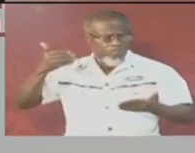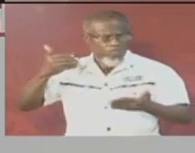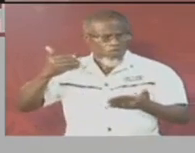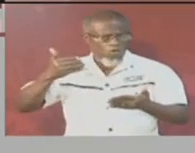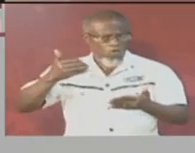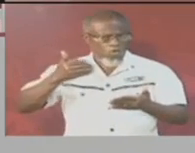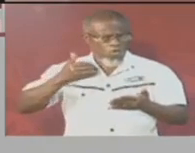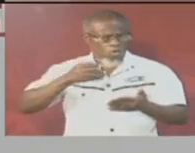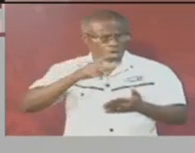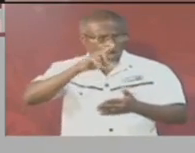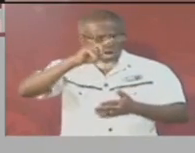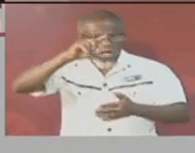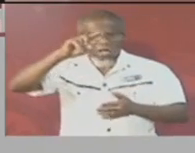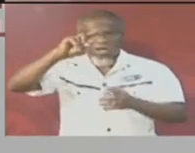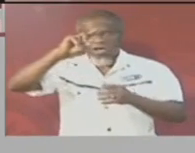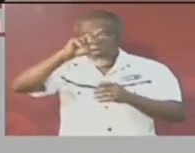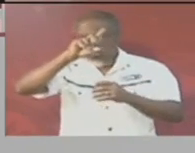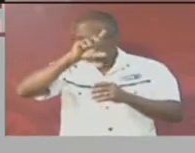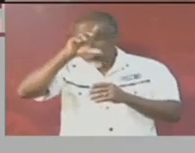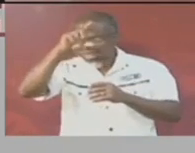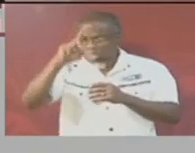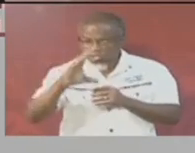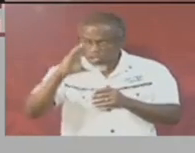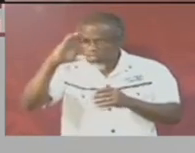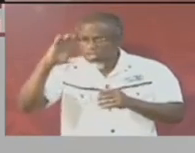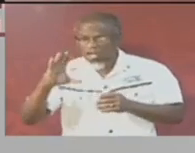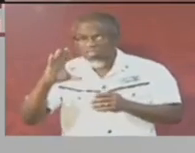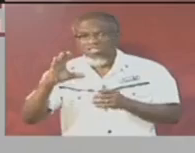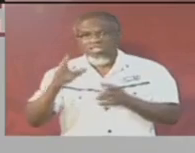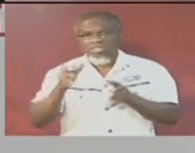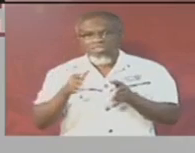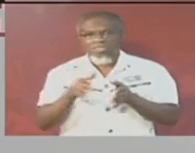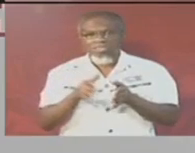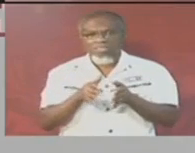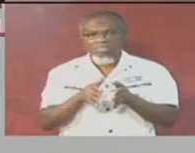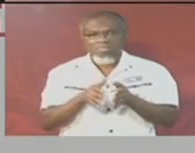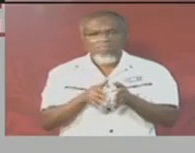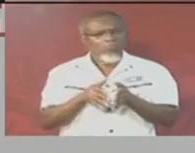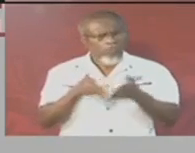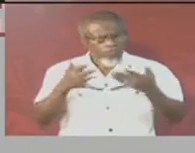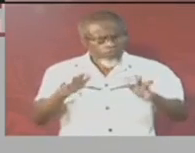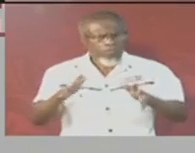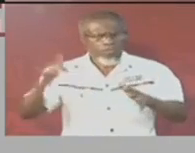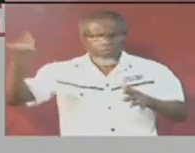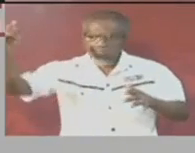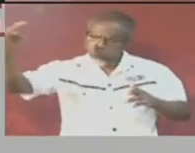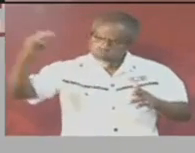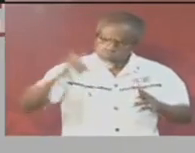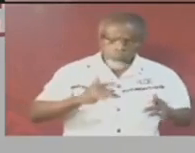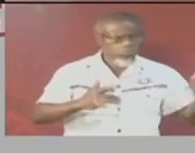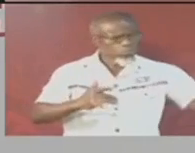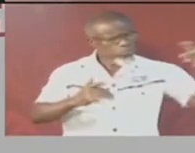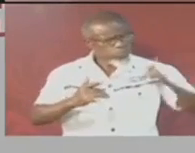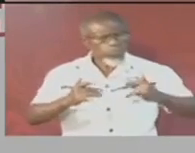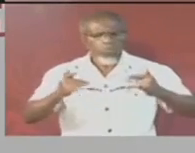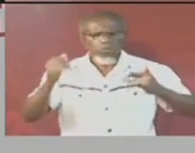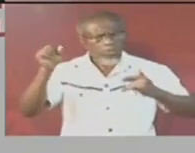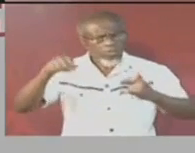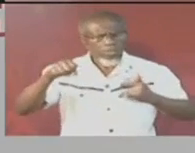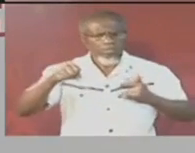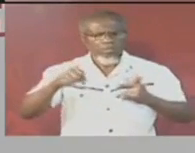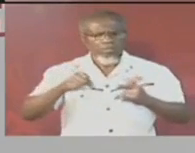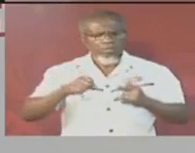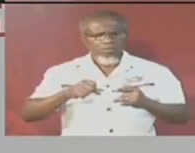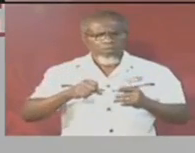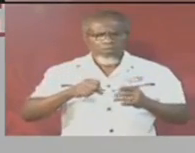of persons in the circumstances as you have just described them repatriated to Trinidad and Tobago, beginning with those